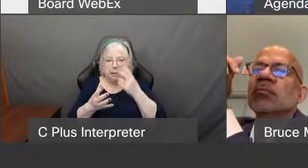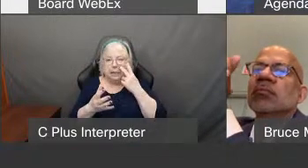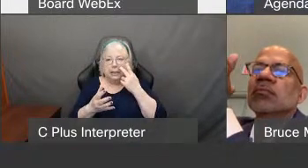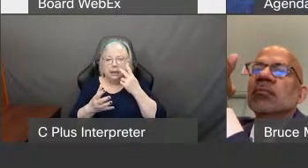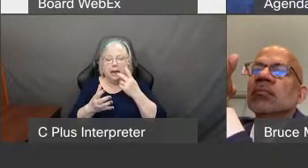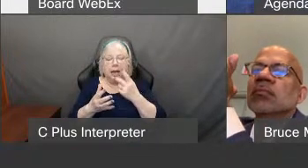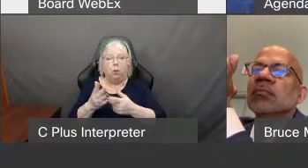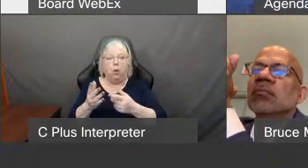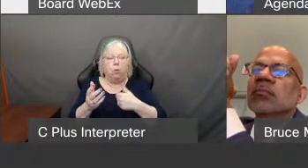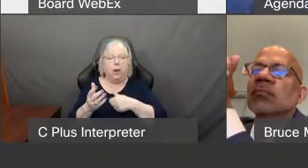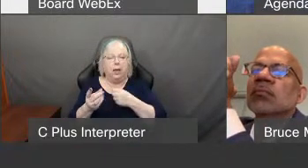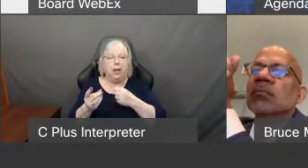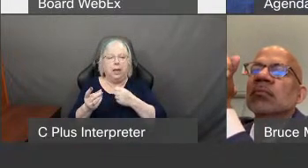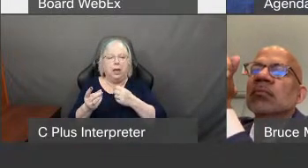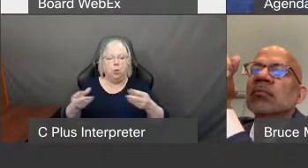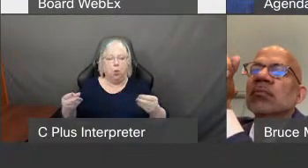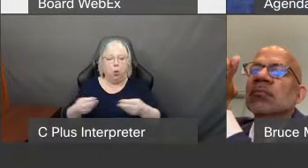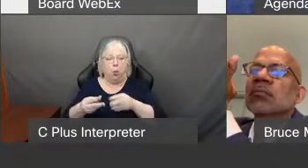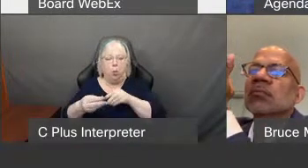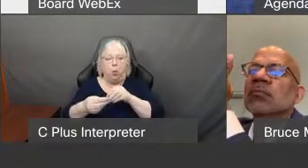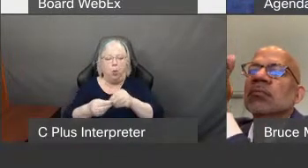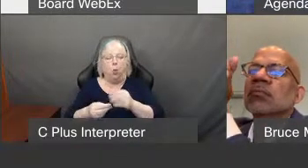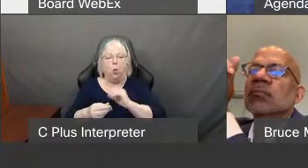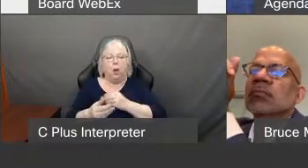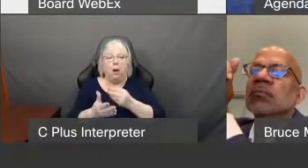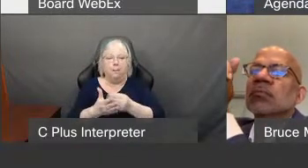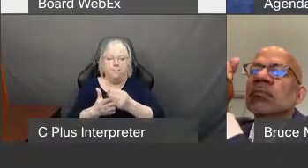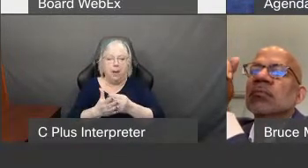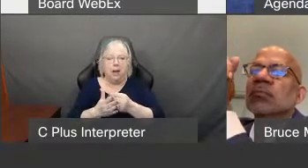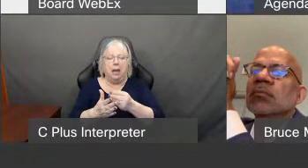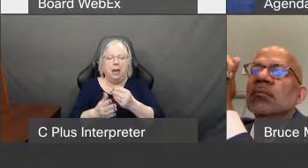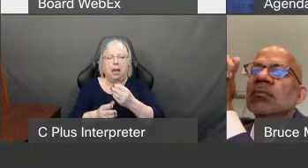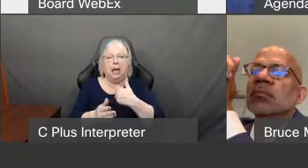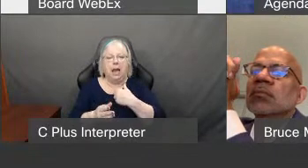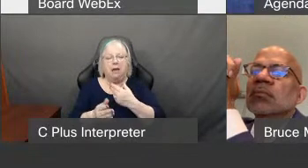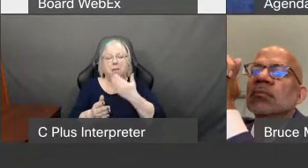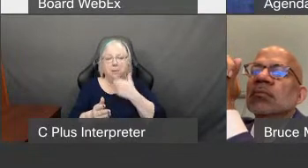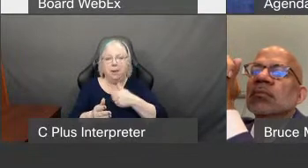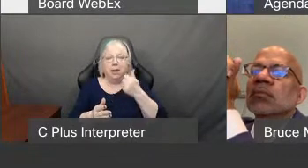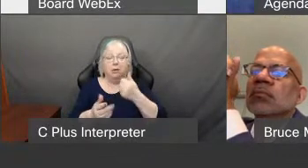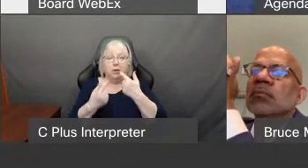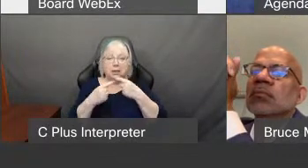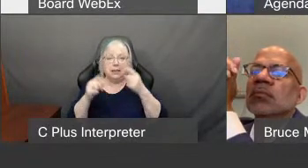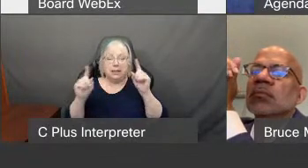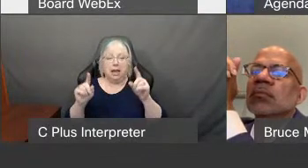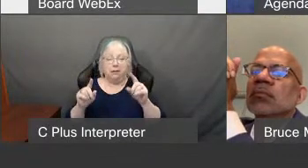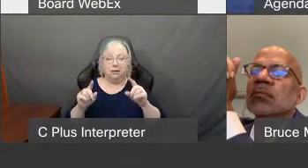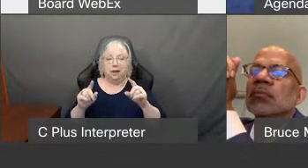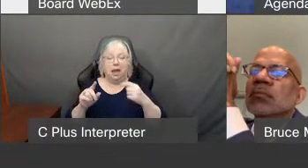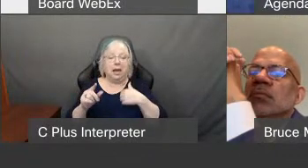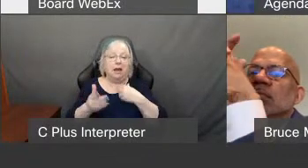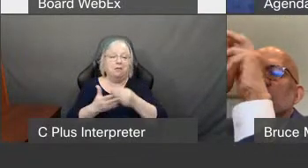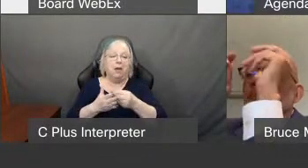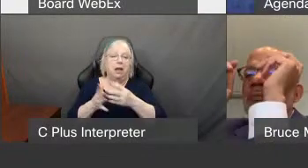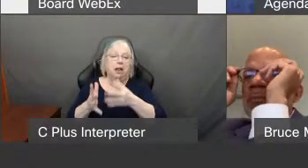our money and making a bigger bang for what we're doing and having money left over to spend for other things? That's.